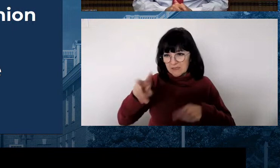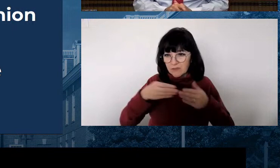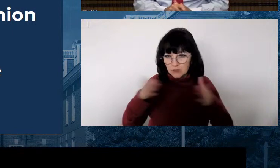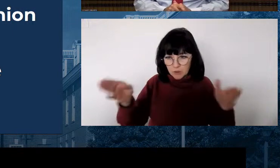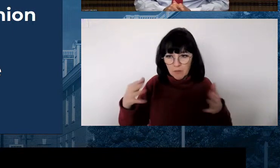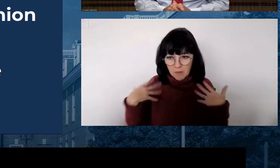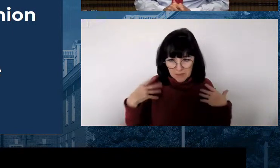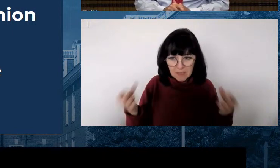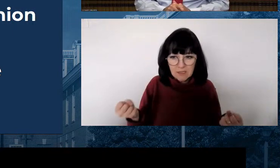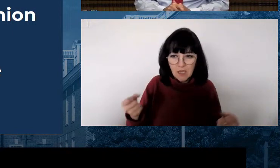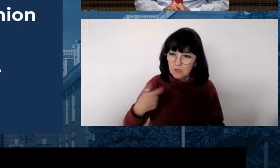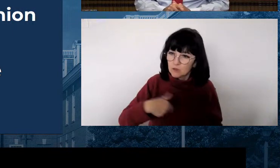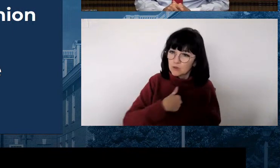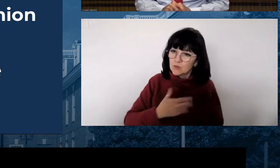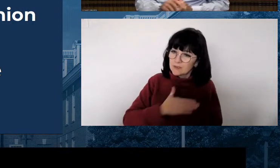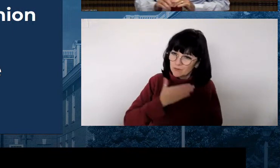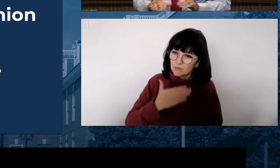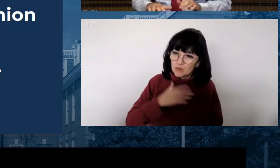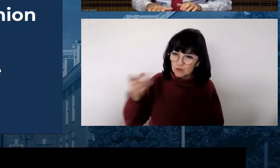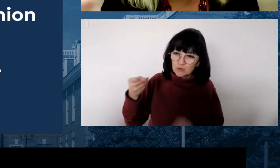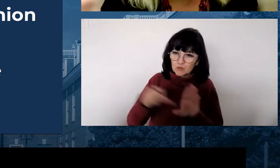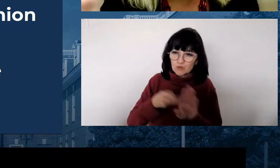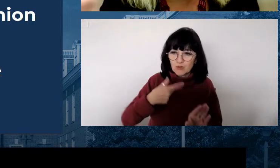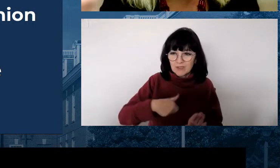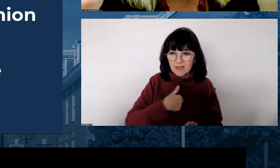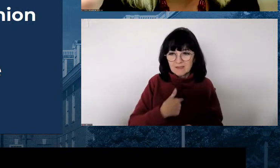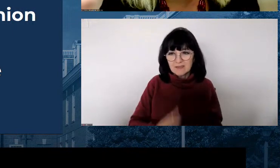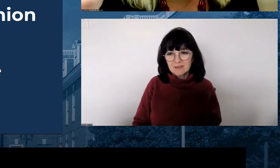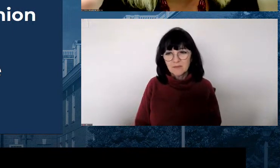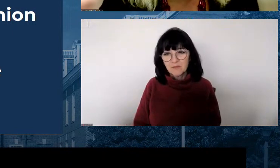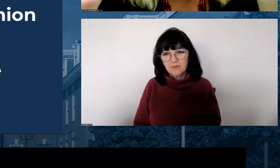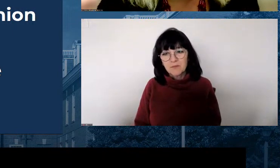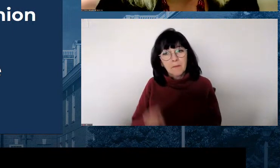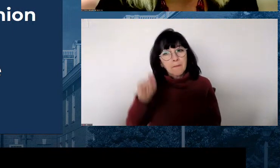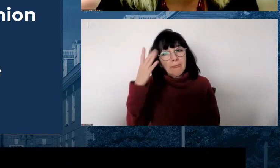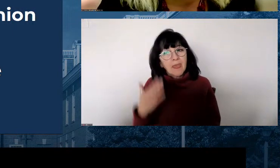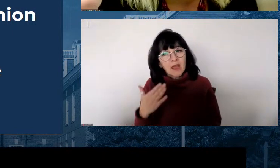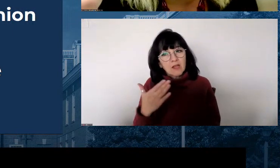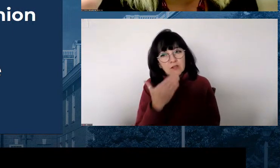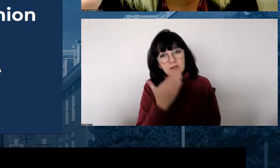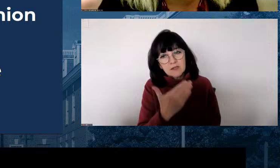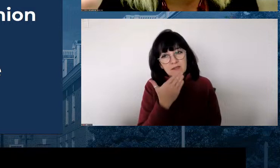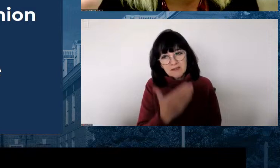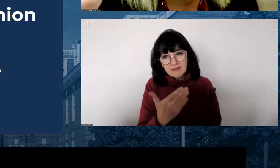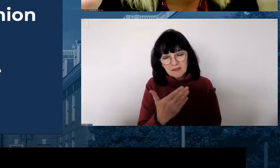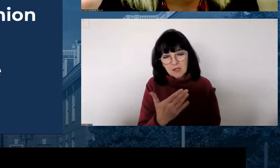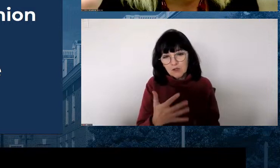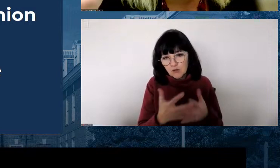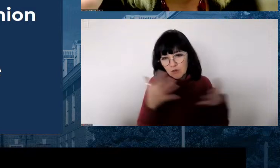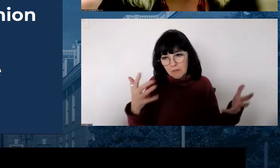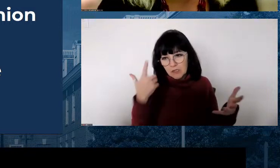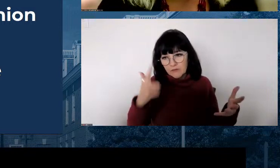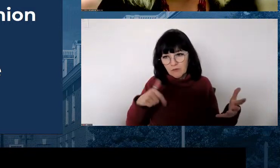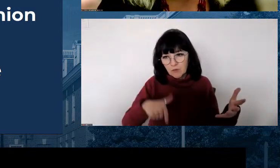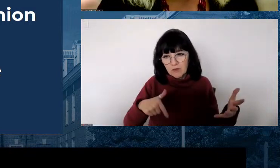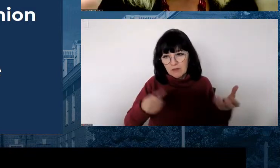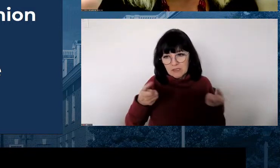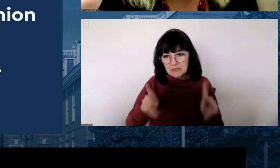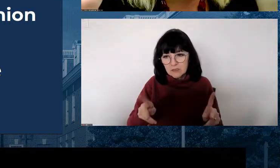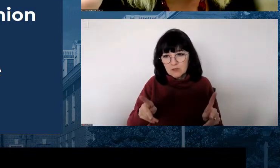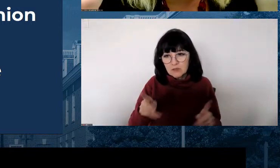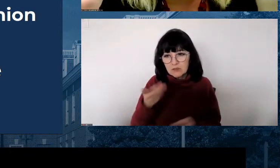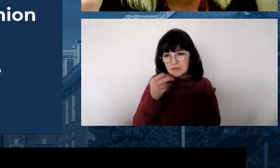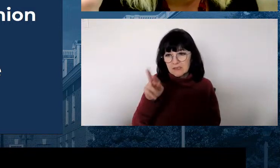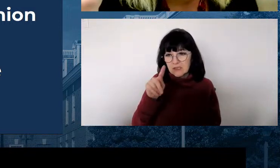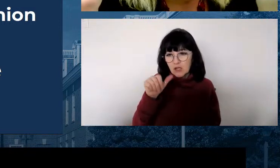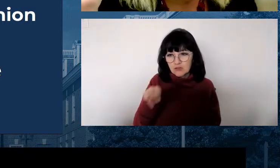we appreciate very much you joining us today. Governor, thank you so much for the opportunity for Dr. Tam and I both